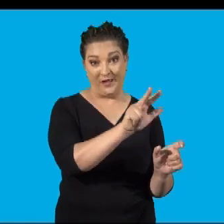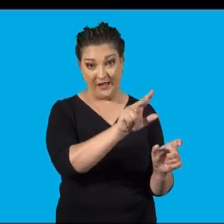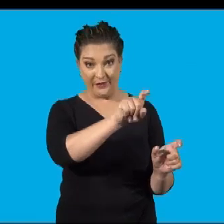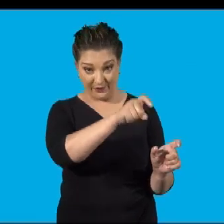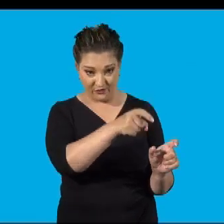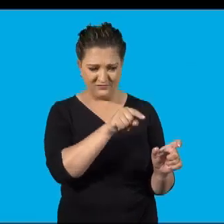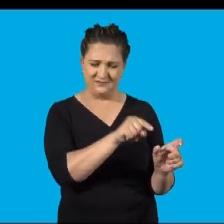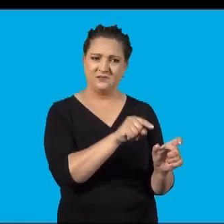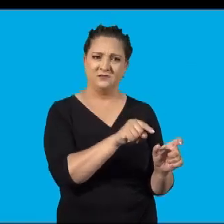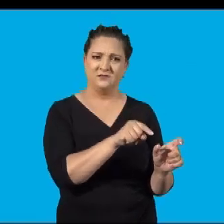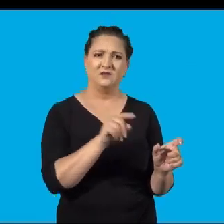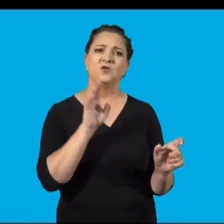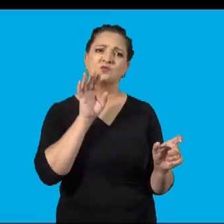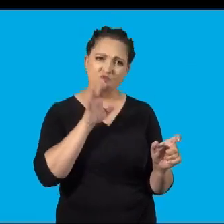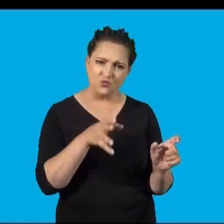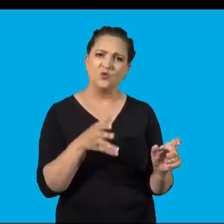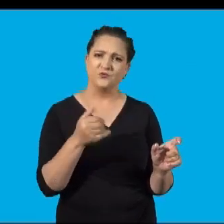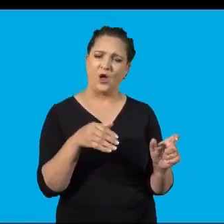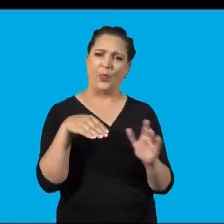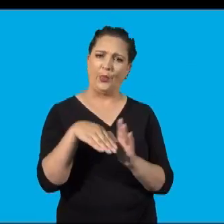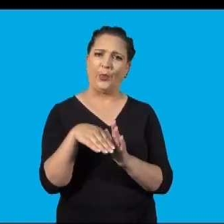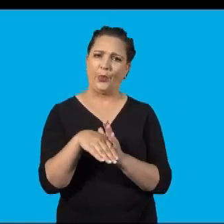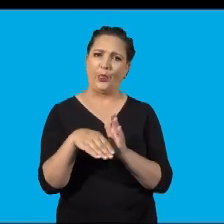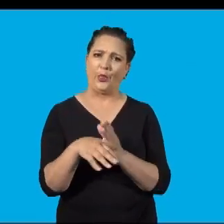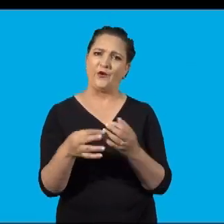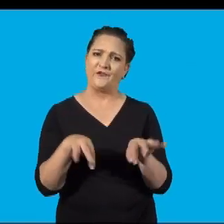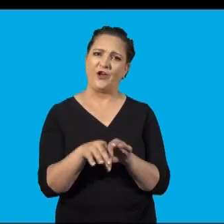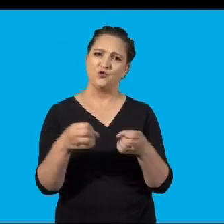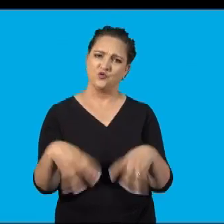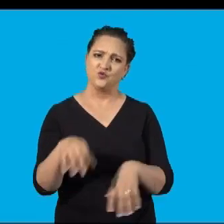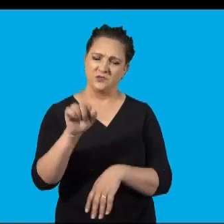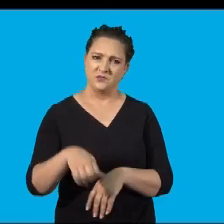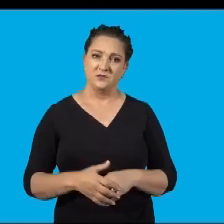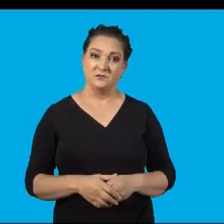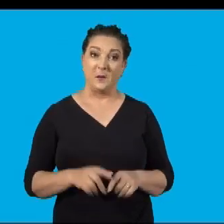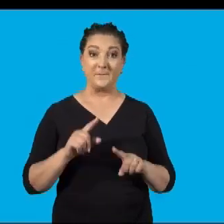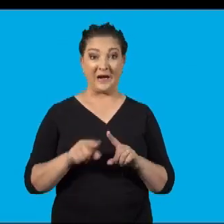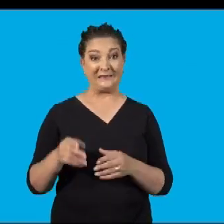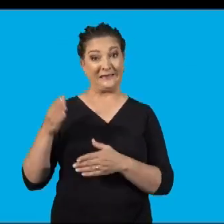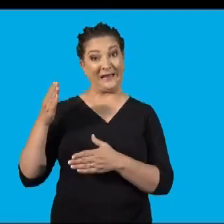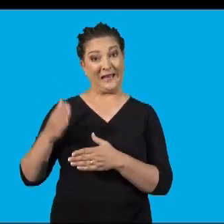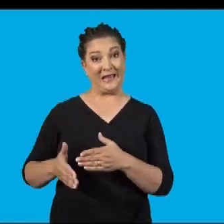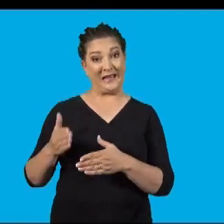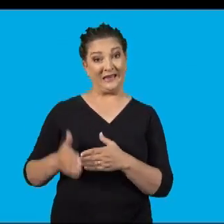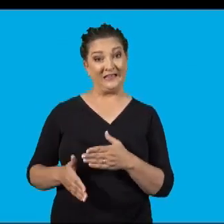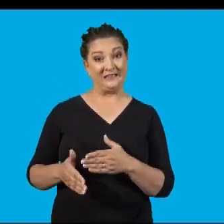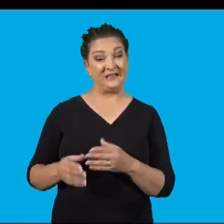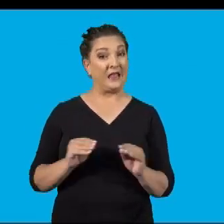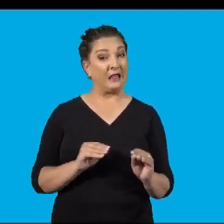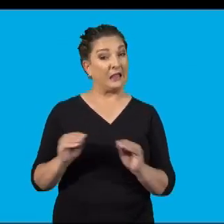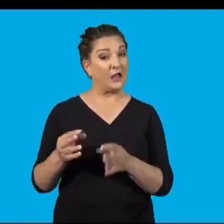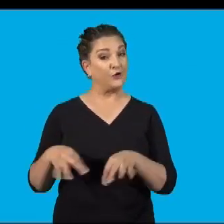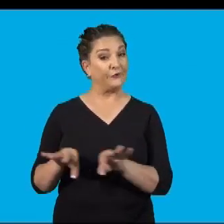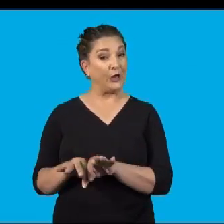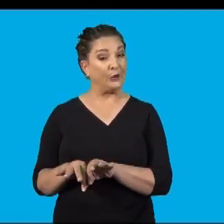I will lose value to depreciation, but at the end of it, I must still